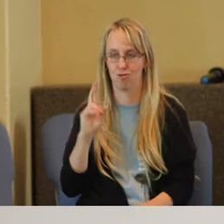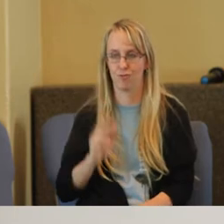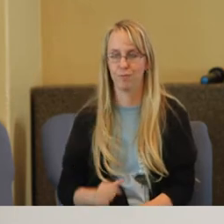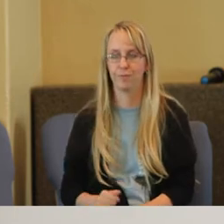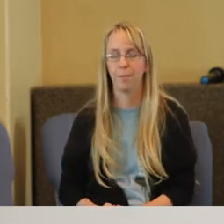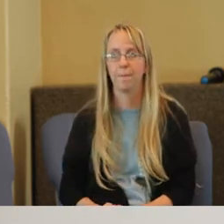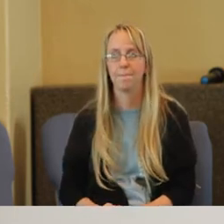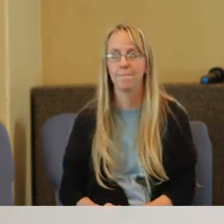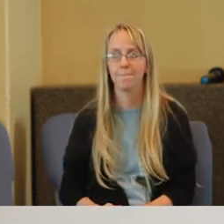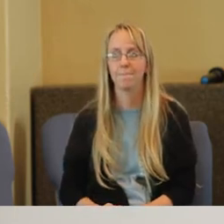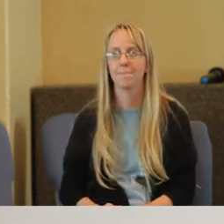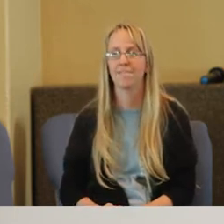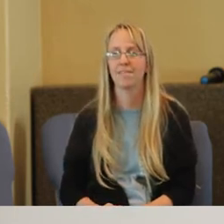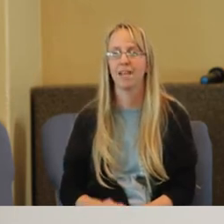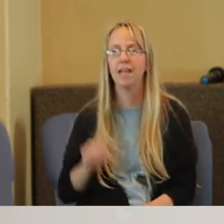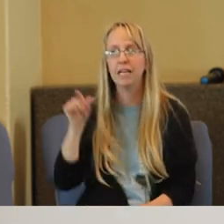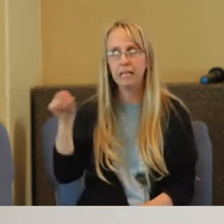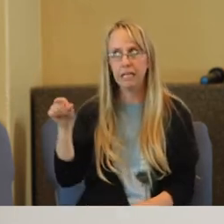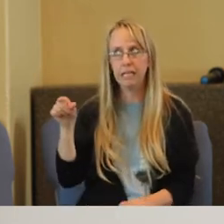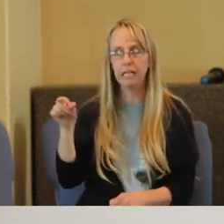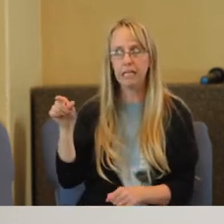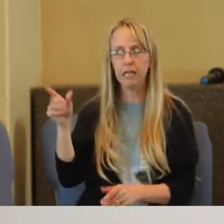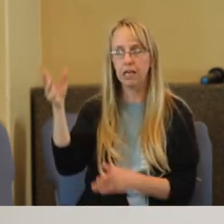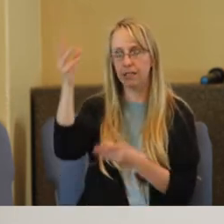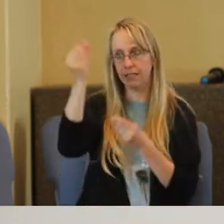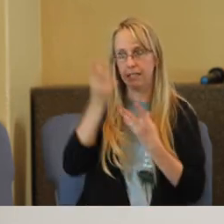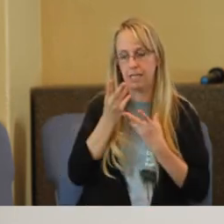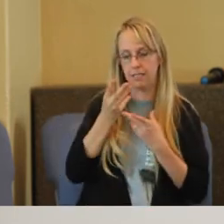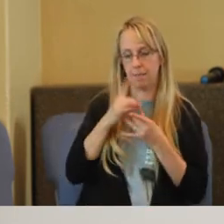gets a message from the Lord, and he goes to Cornelius.